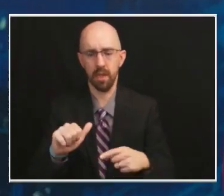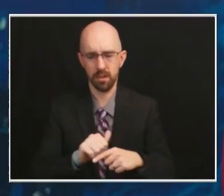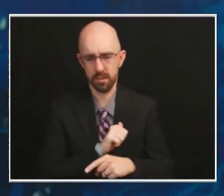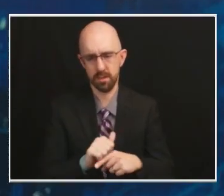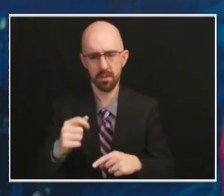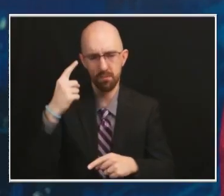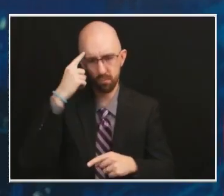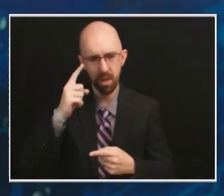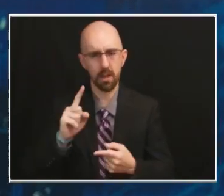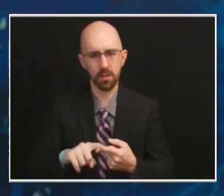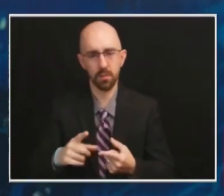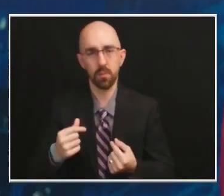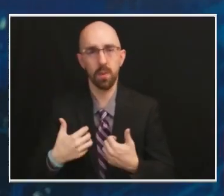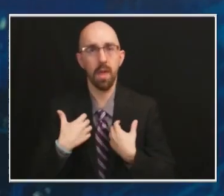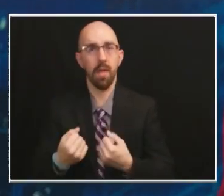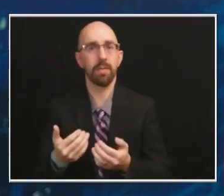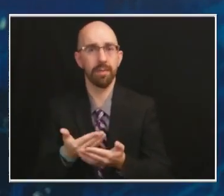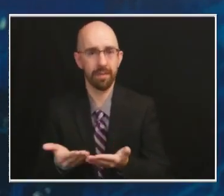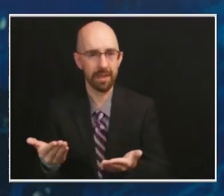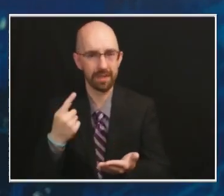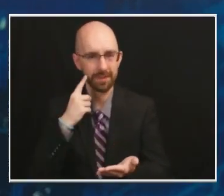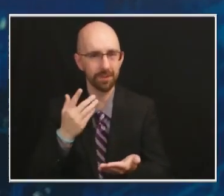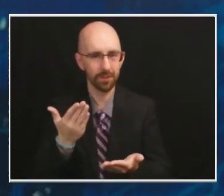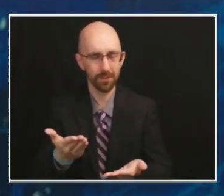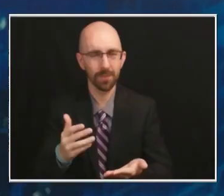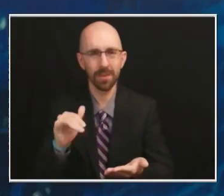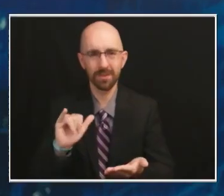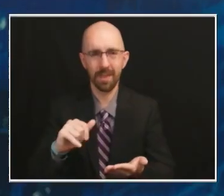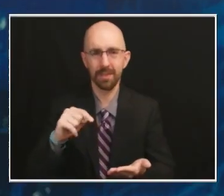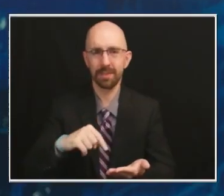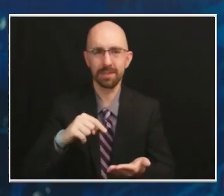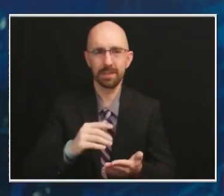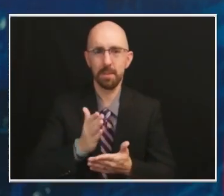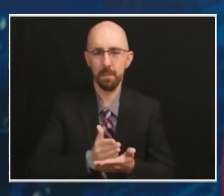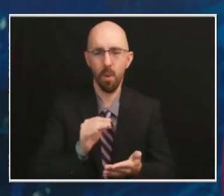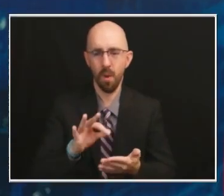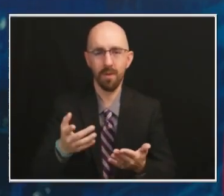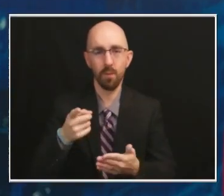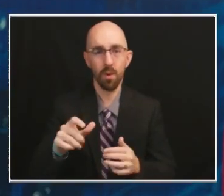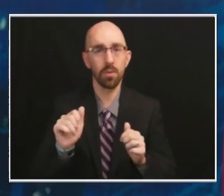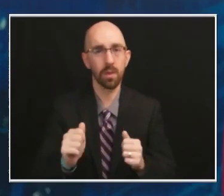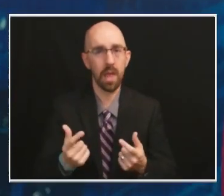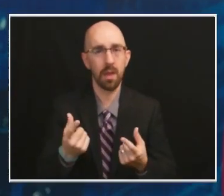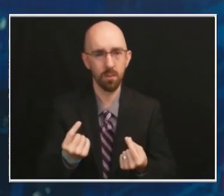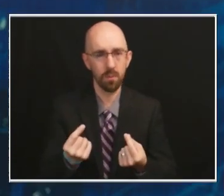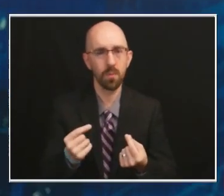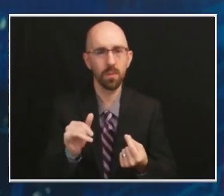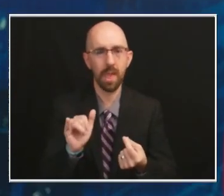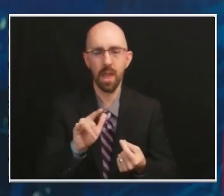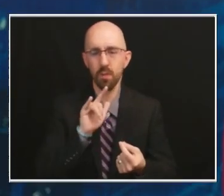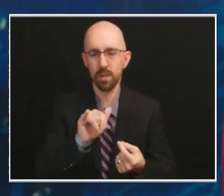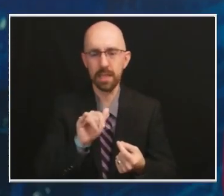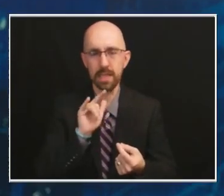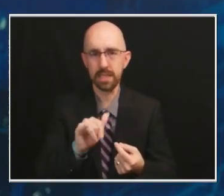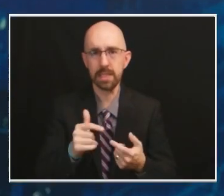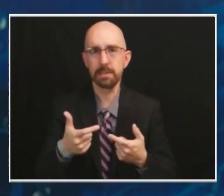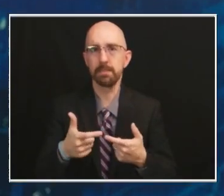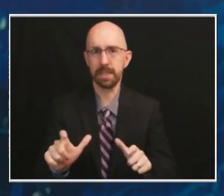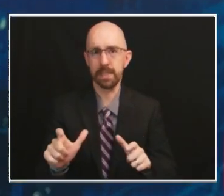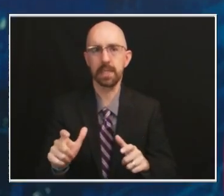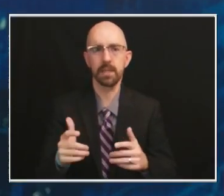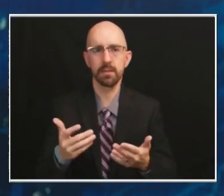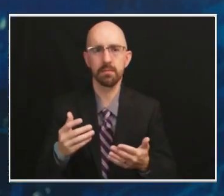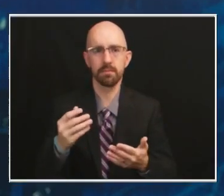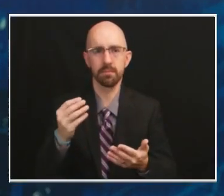healthy things for you, that this is part of what you can do, is a really, really big thought for